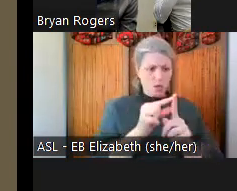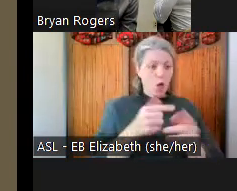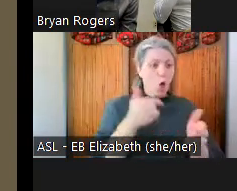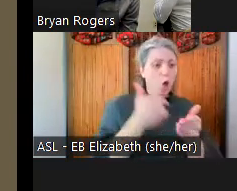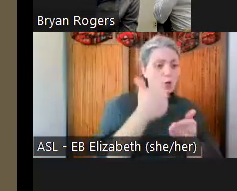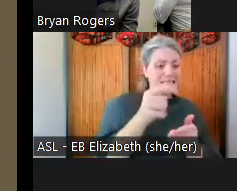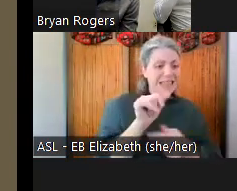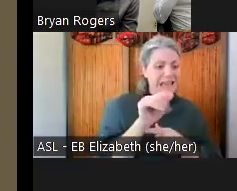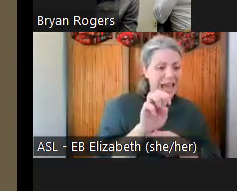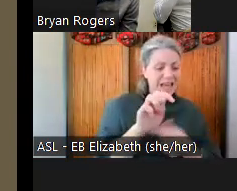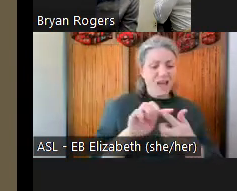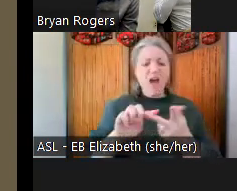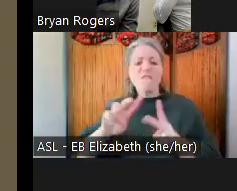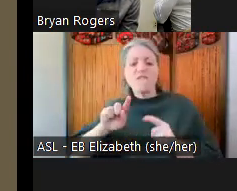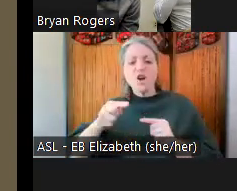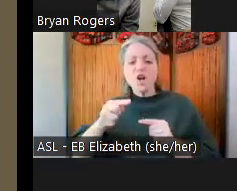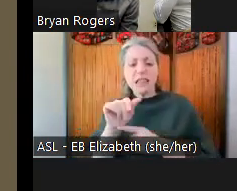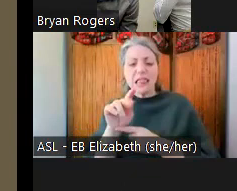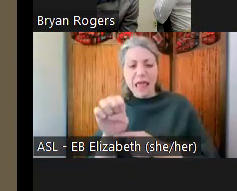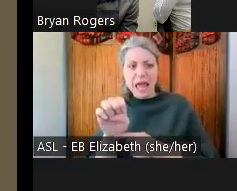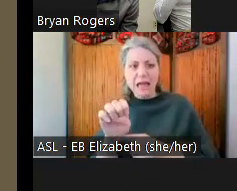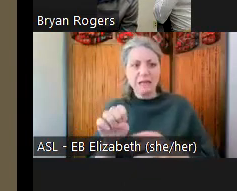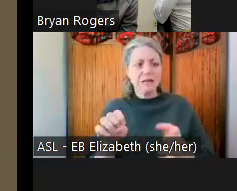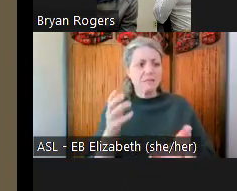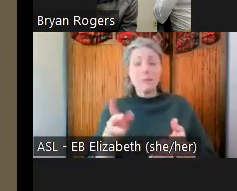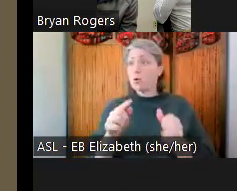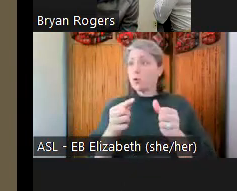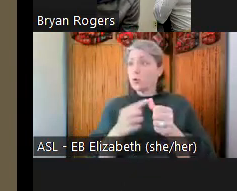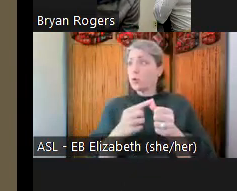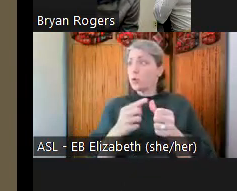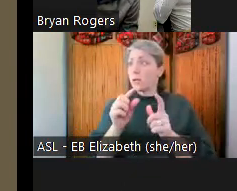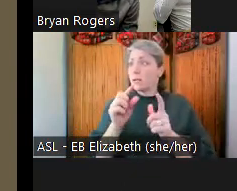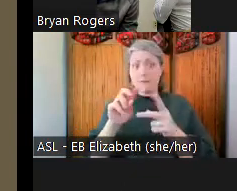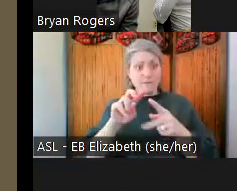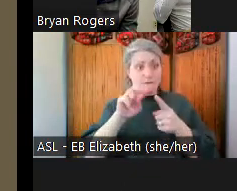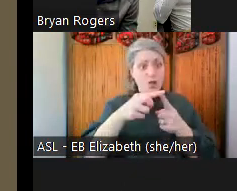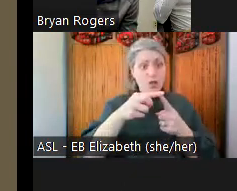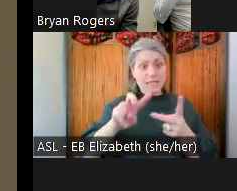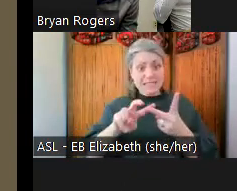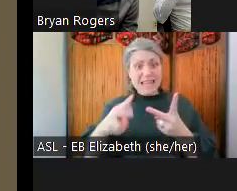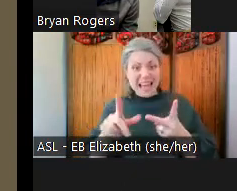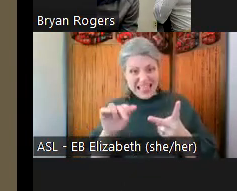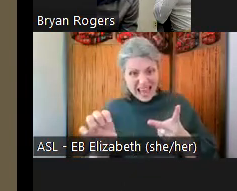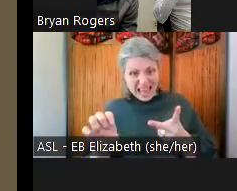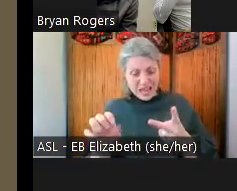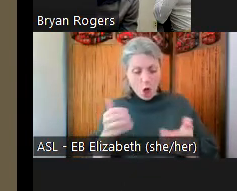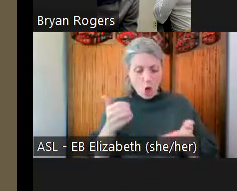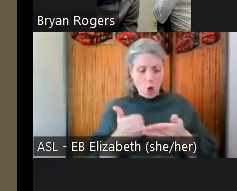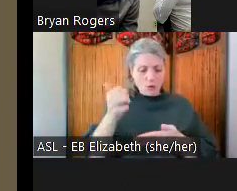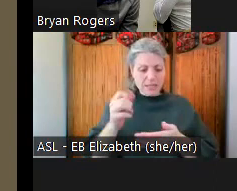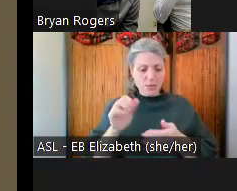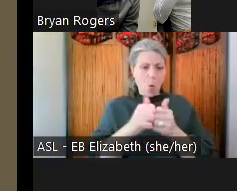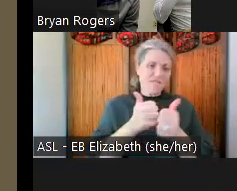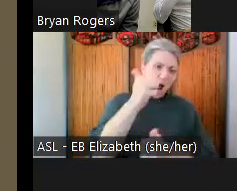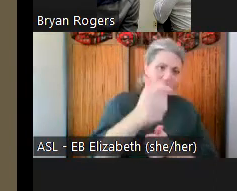driver. So you may use the term first lane or second lane. They may understand closest lane or farthest